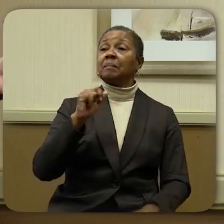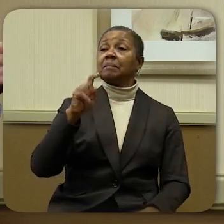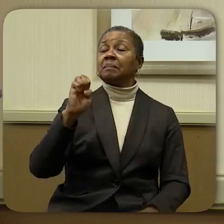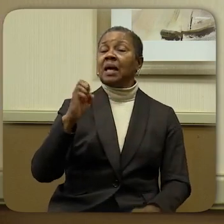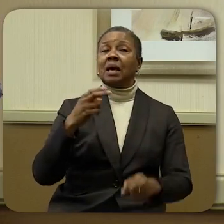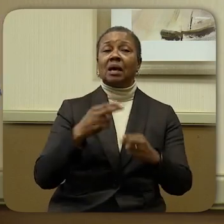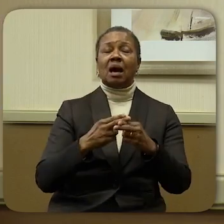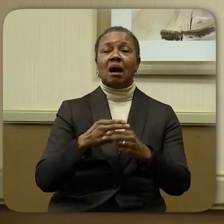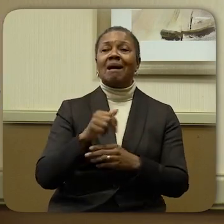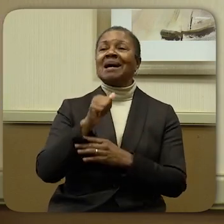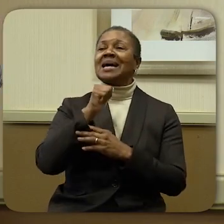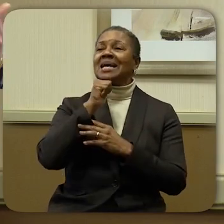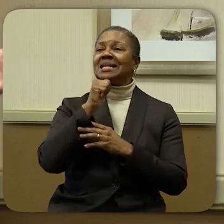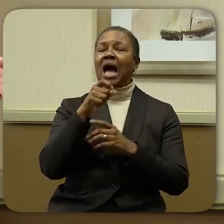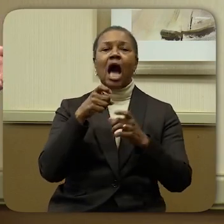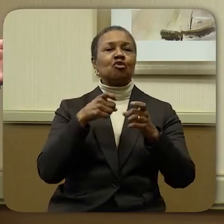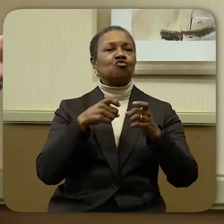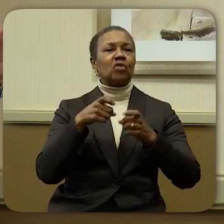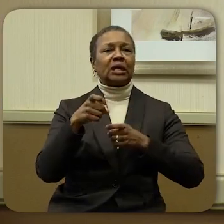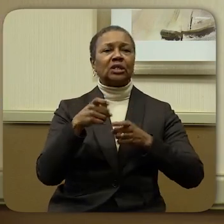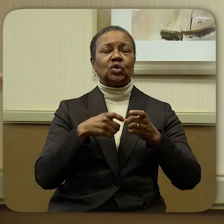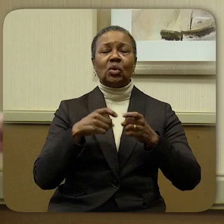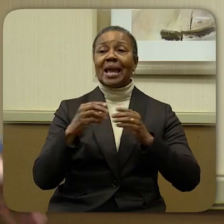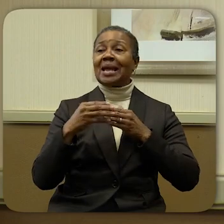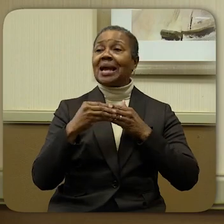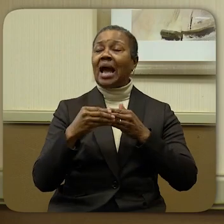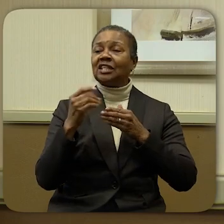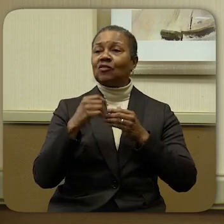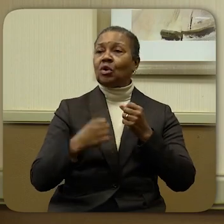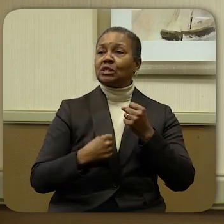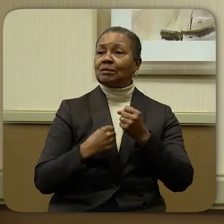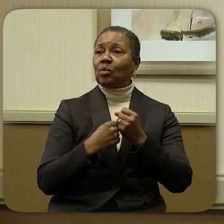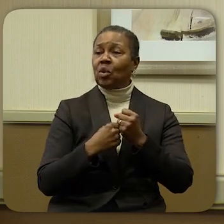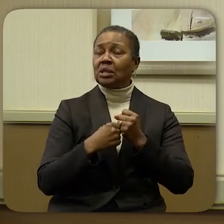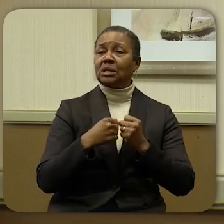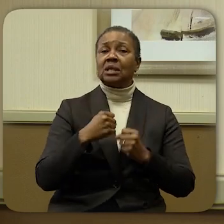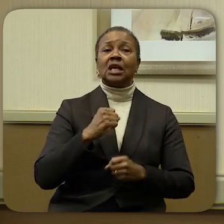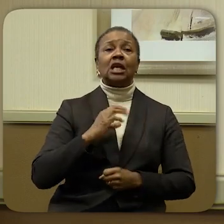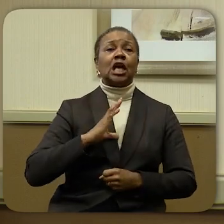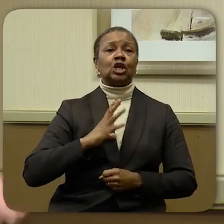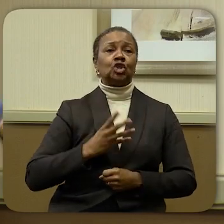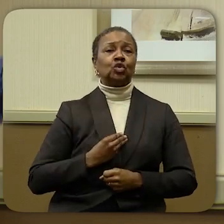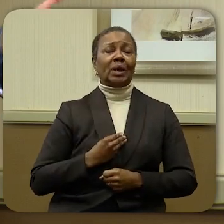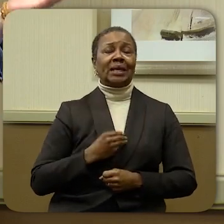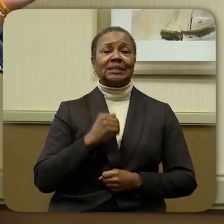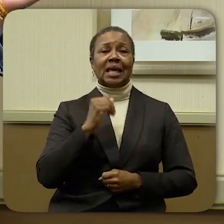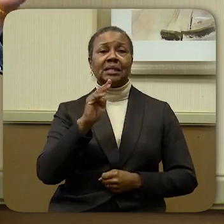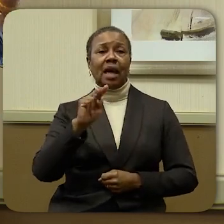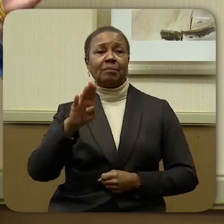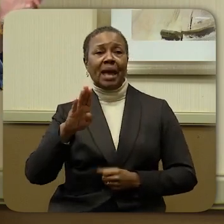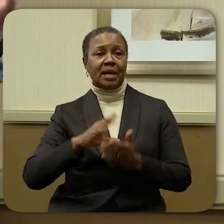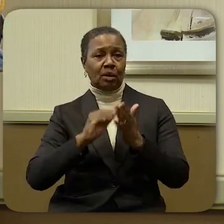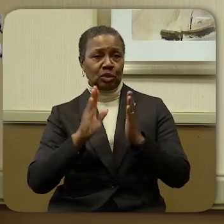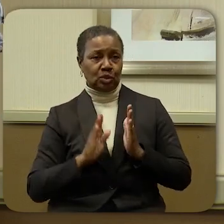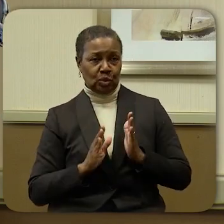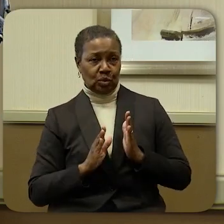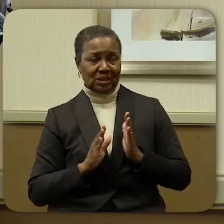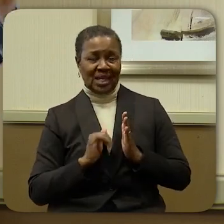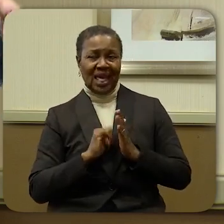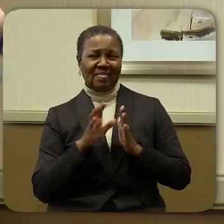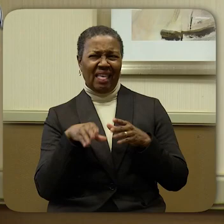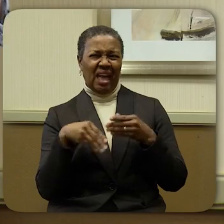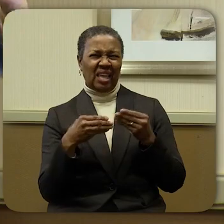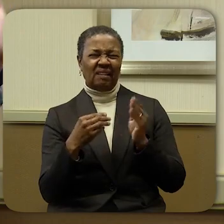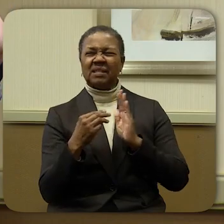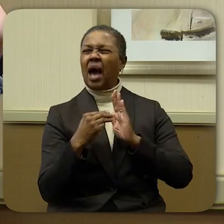called Non-Regulatory Guidance for Supporting Trans and Non-Binary Students. And that kind of gives